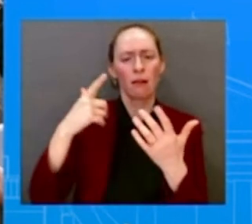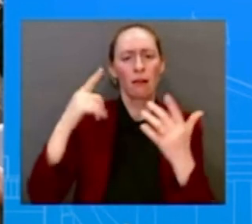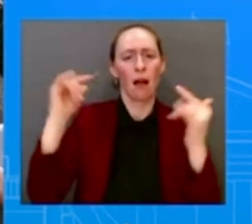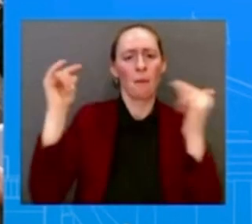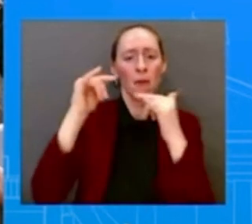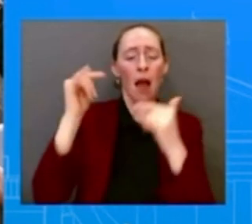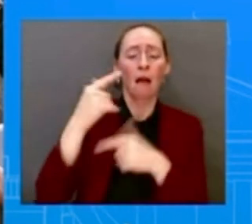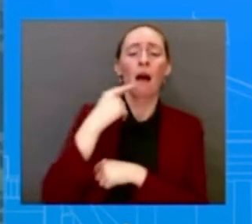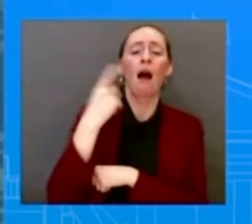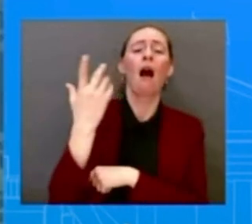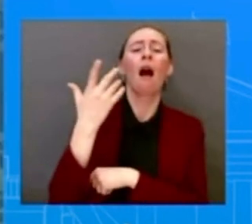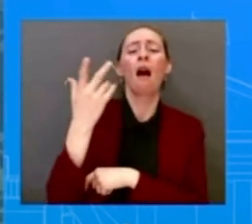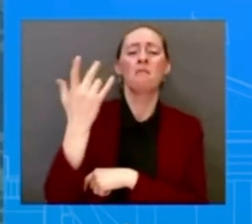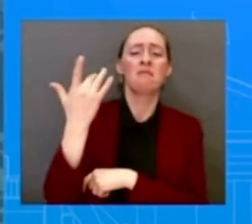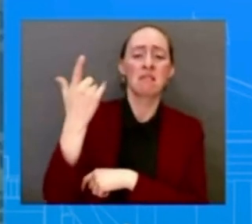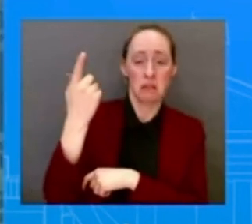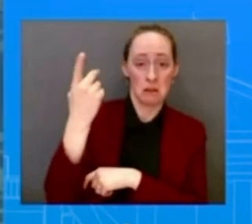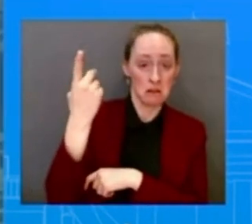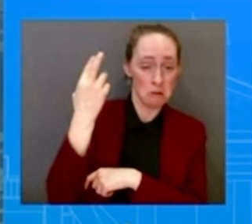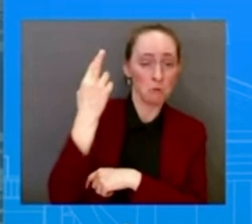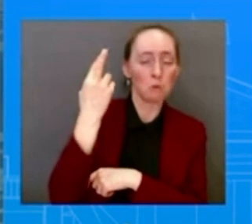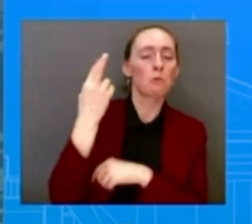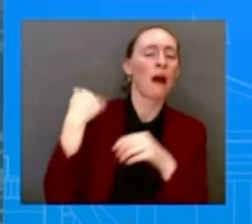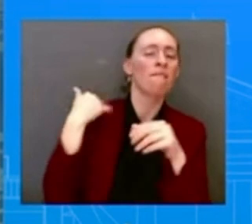my exact words were reasonable